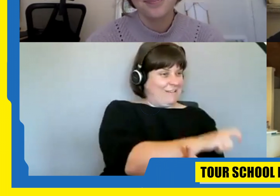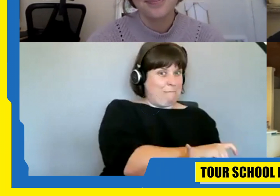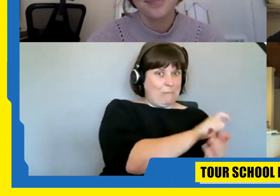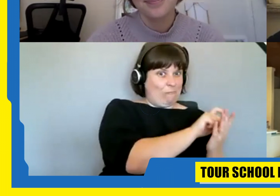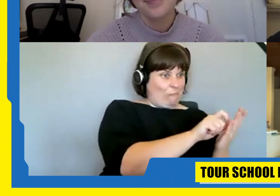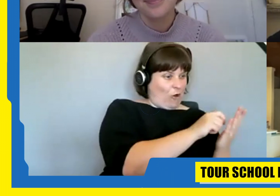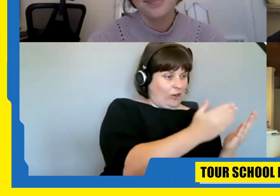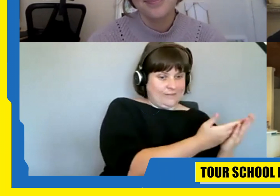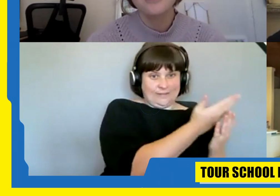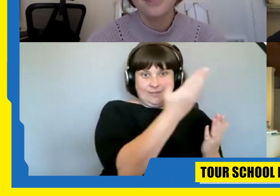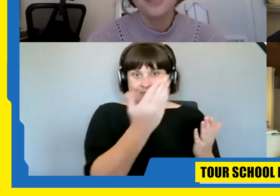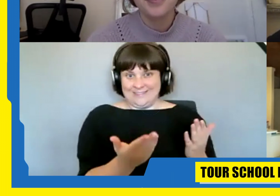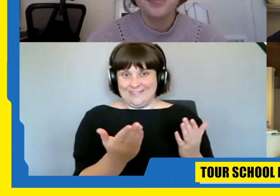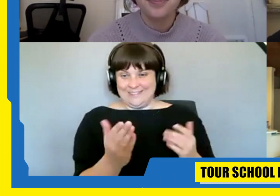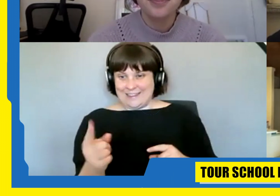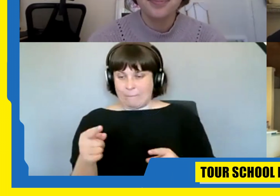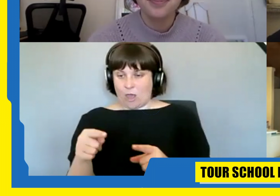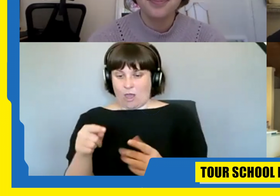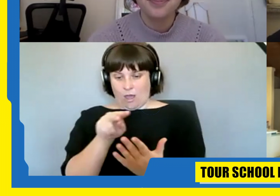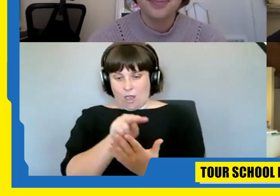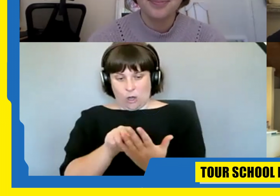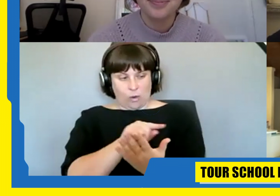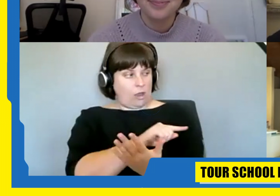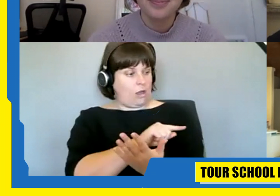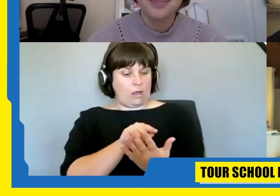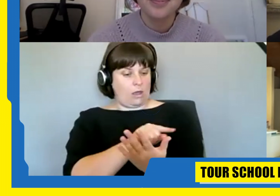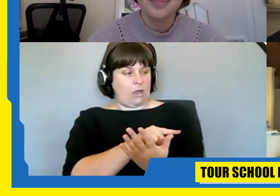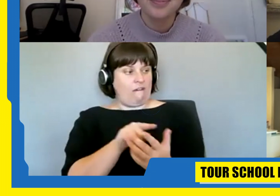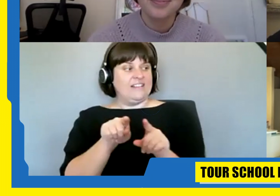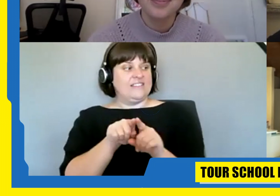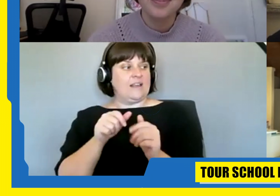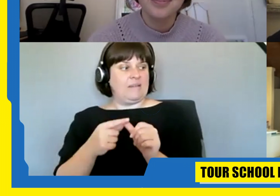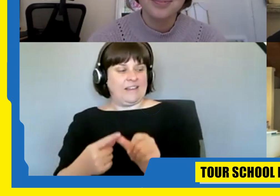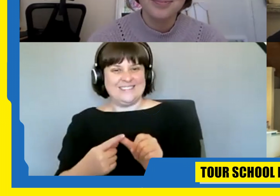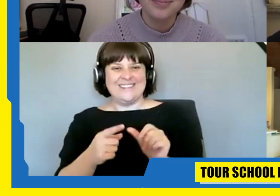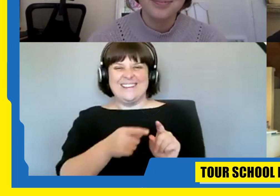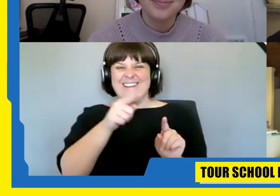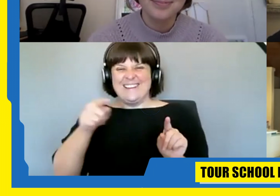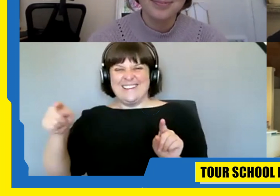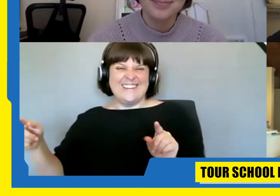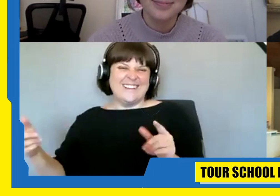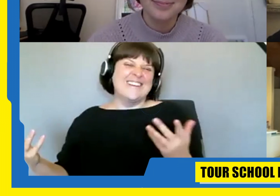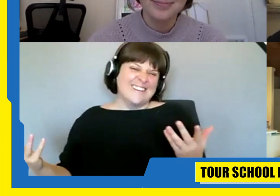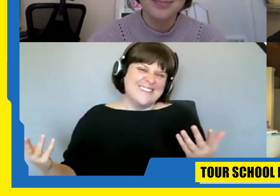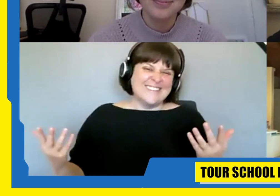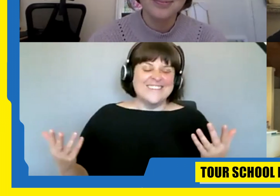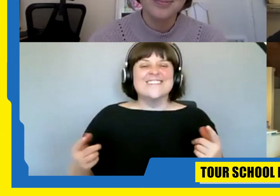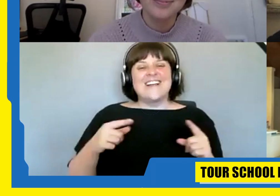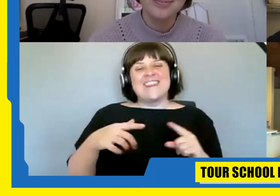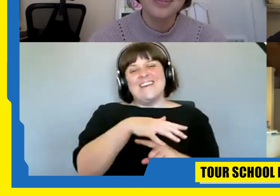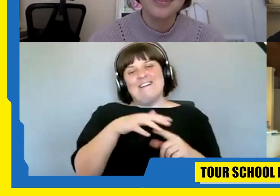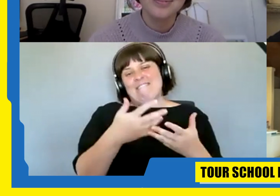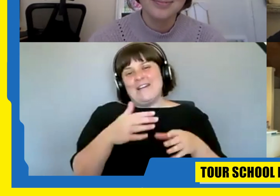that's kind of how it works in that kind of an environment. But just